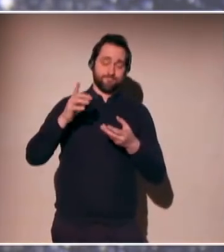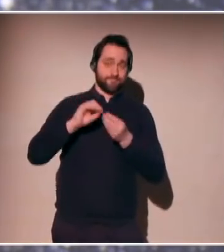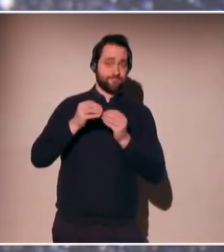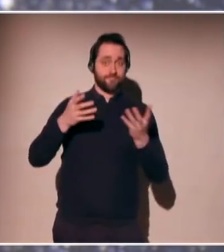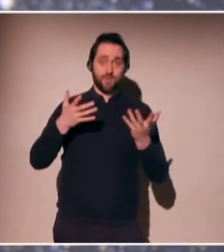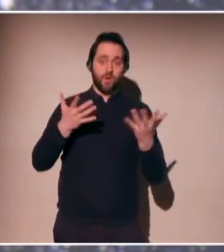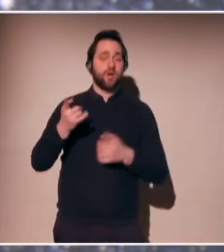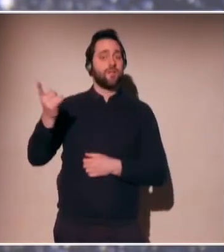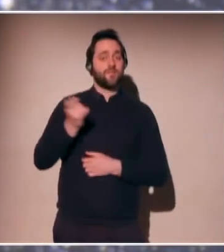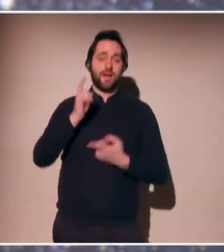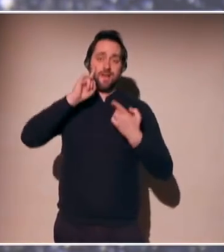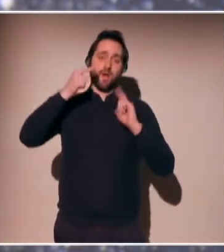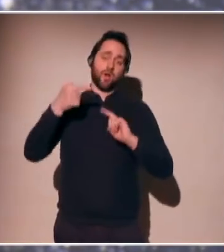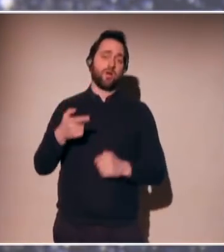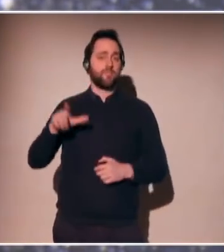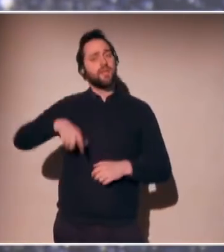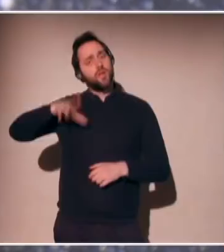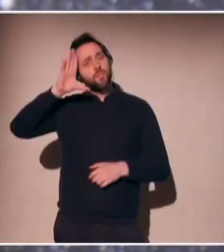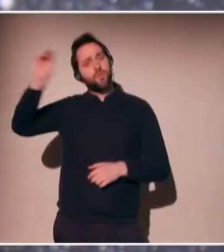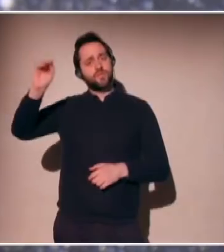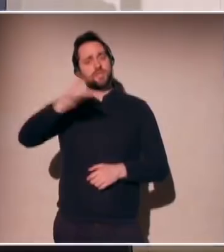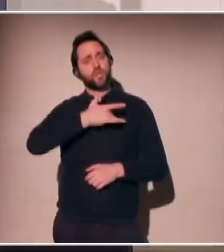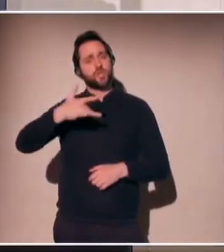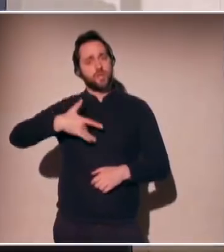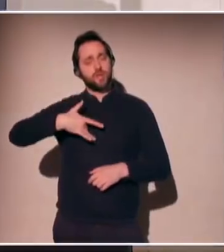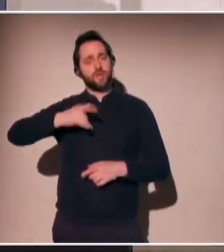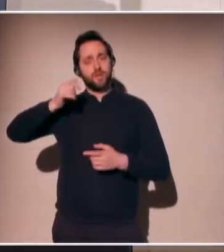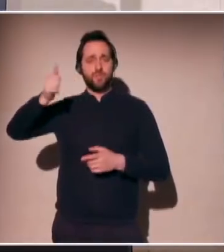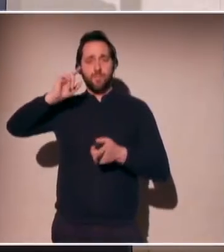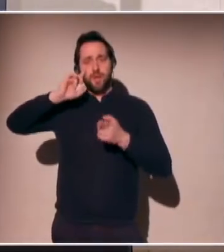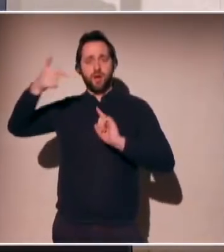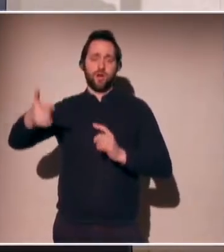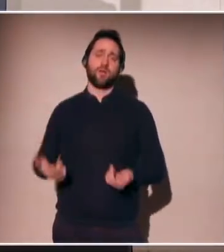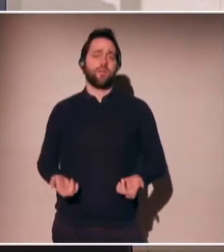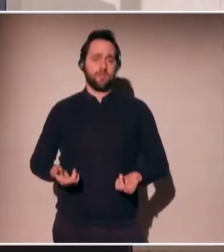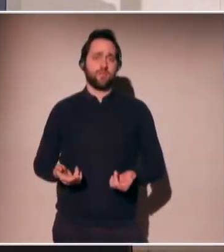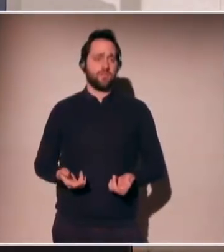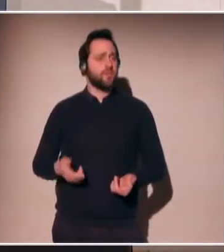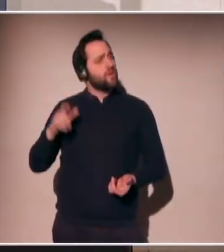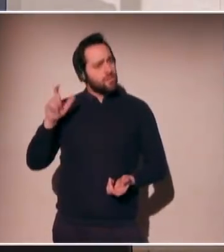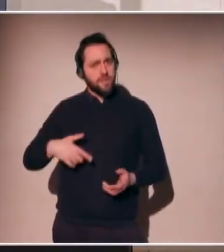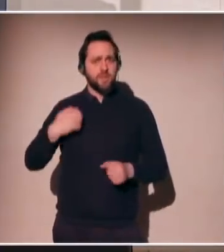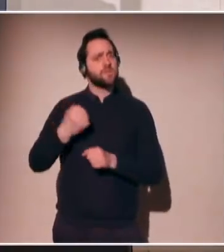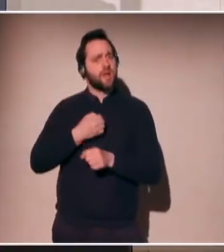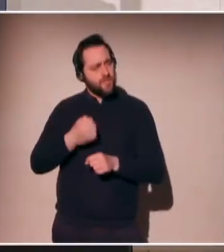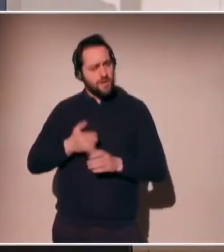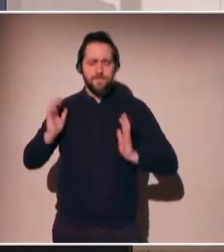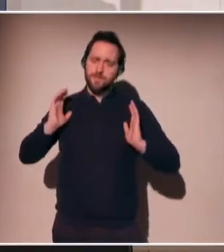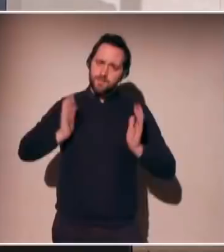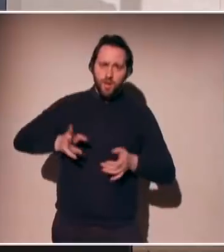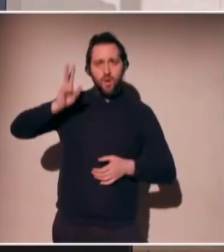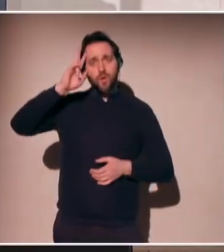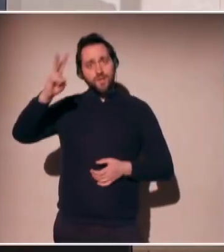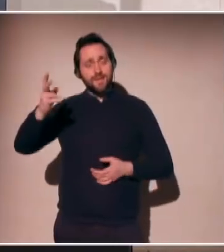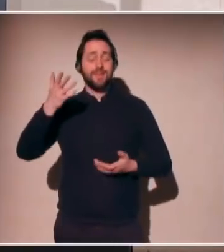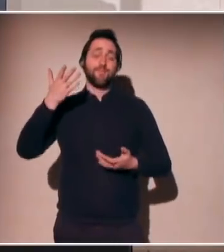to work to do the best job they can. We all, doctors and patients,